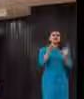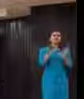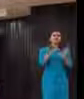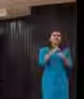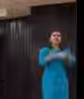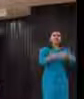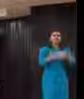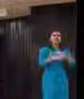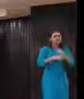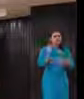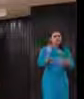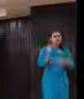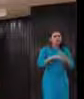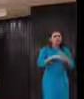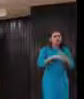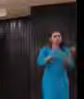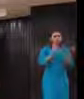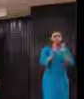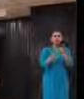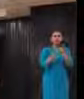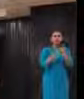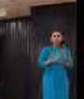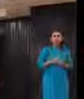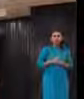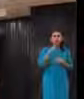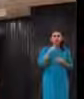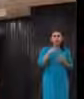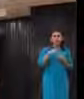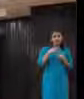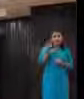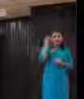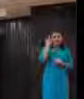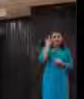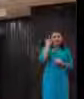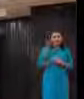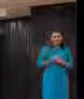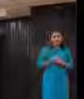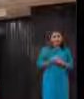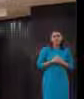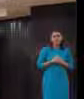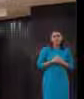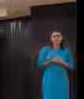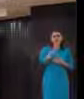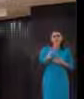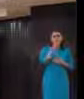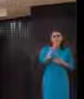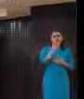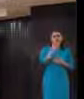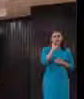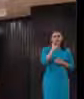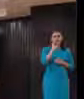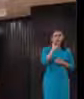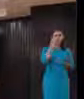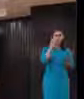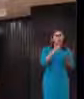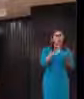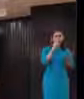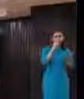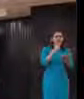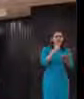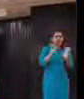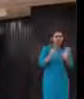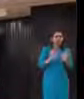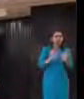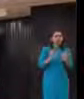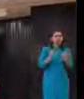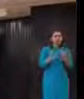about such a cataclysmic change. So I think that the demise of 370 was inevitable, but in